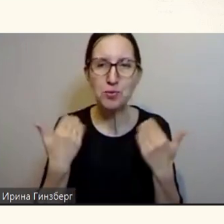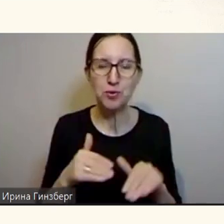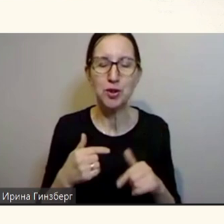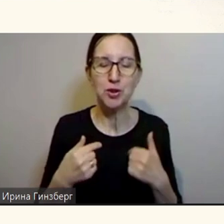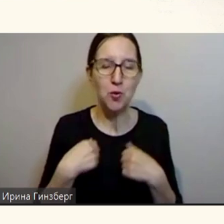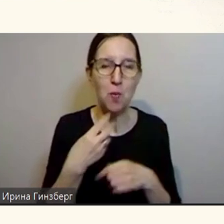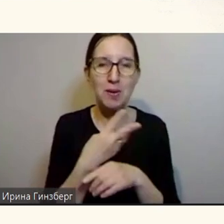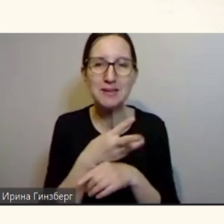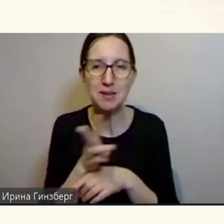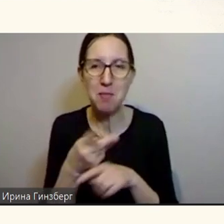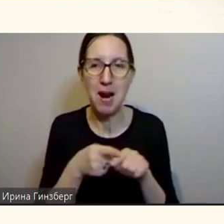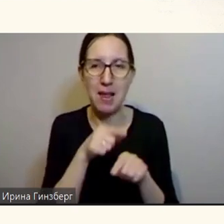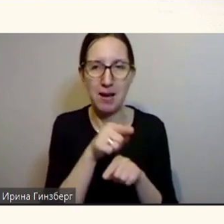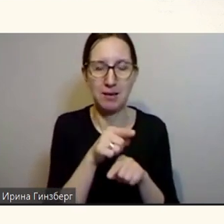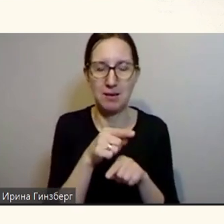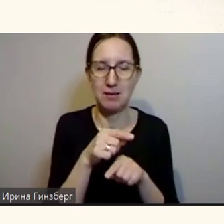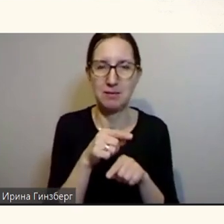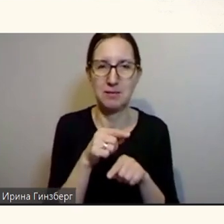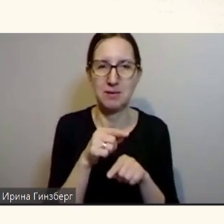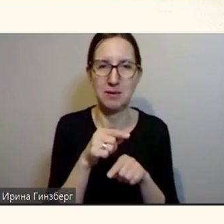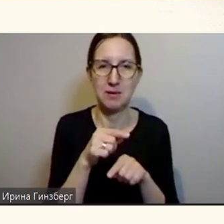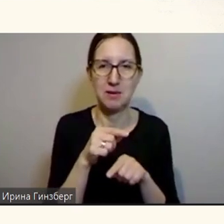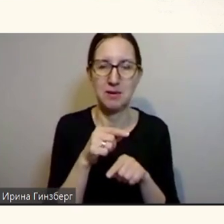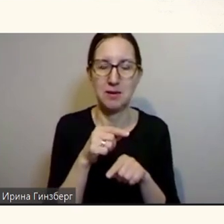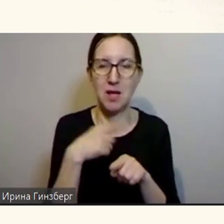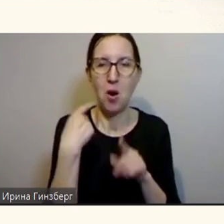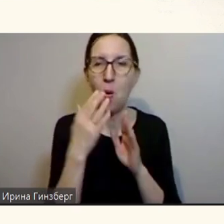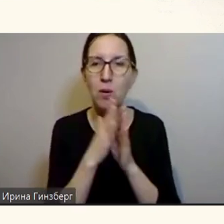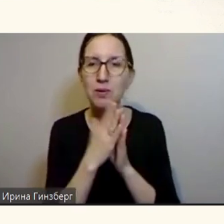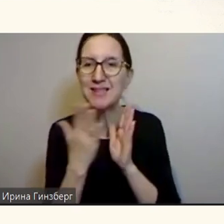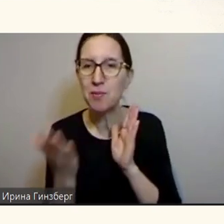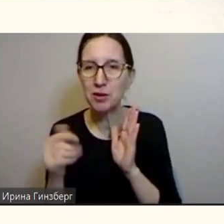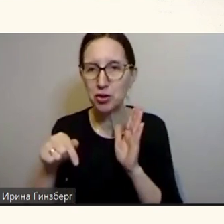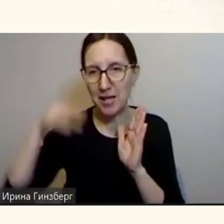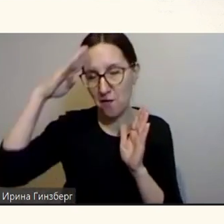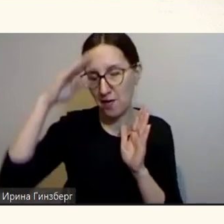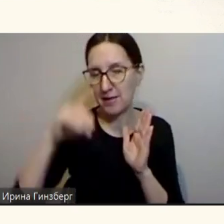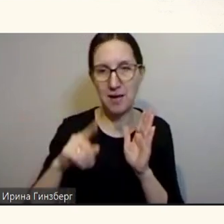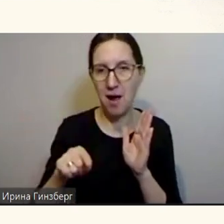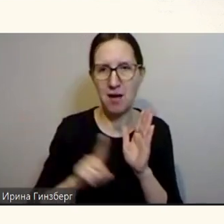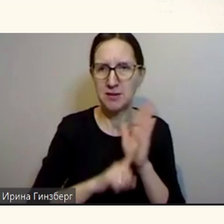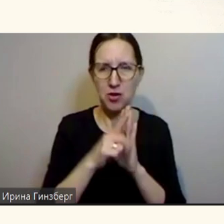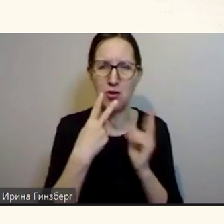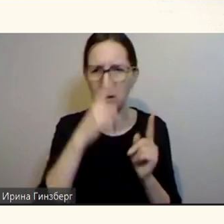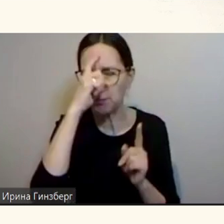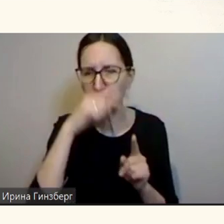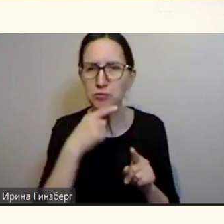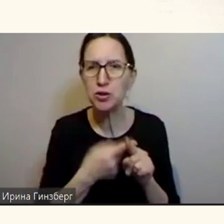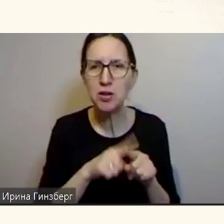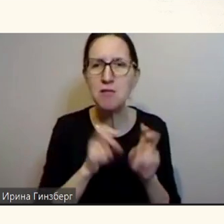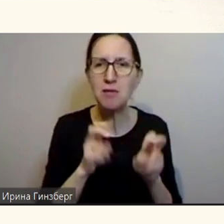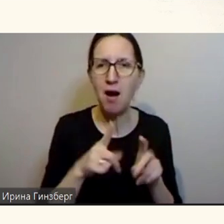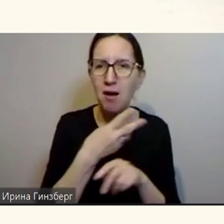And the same also with the next work that you have in the exhibition, Isolde's Ascension,